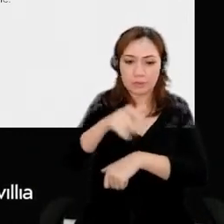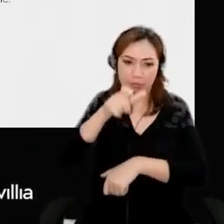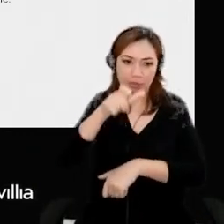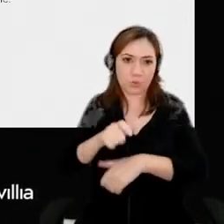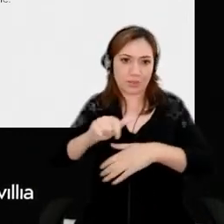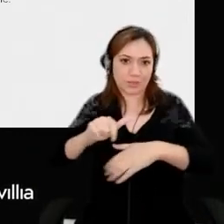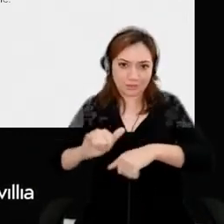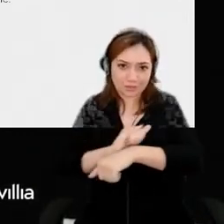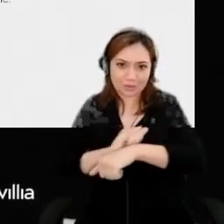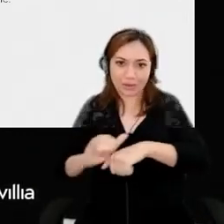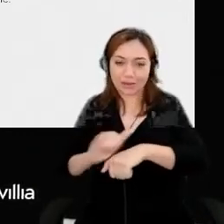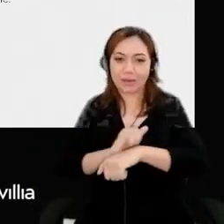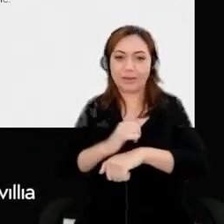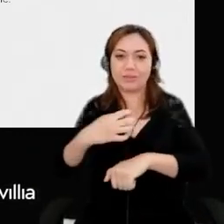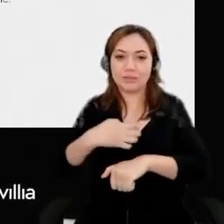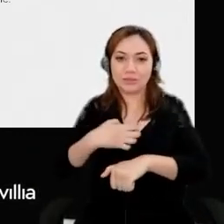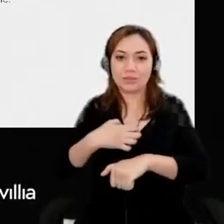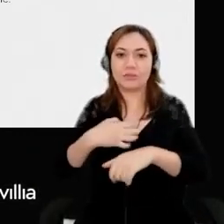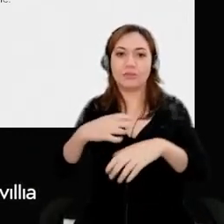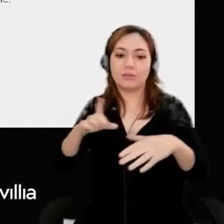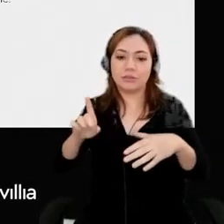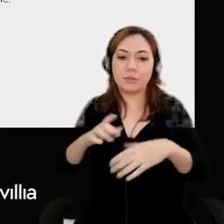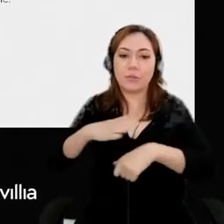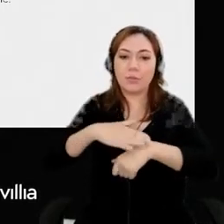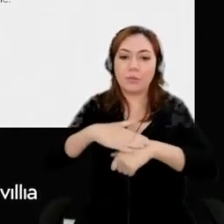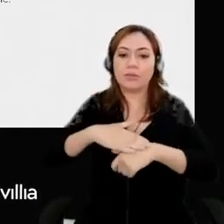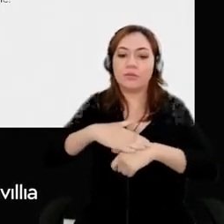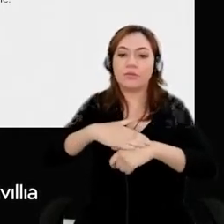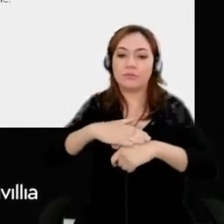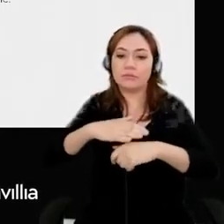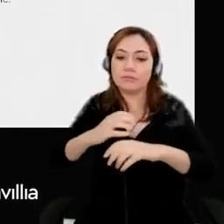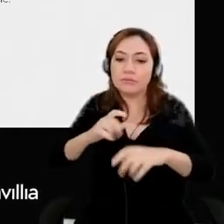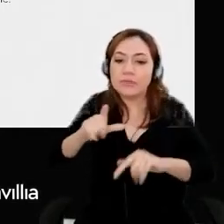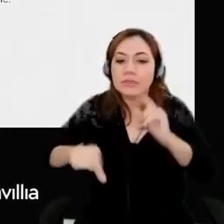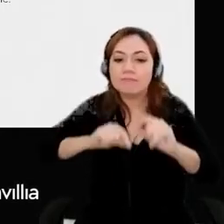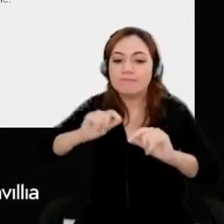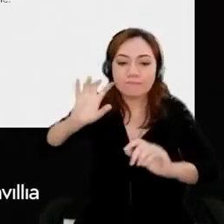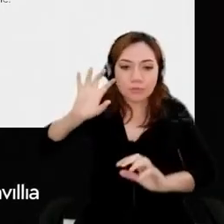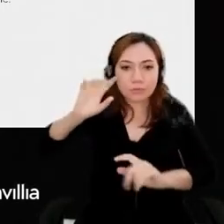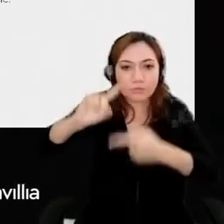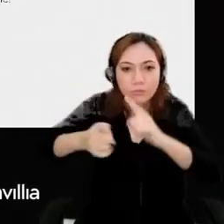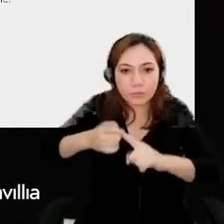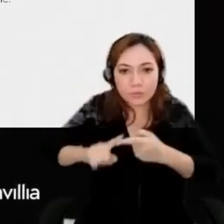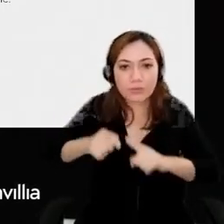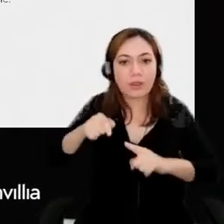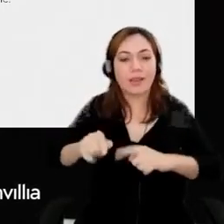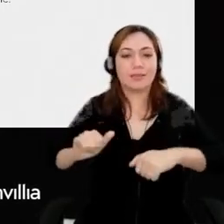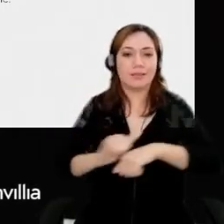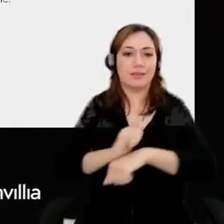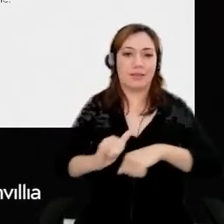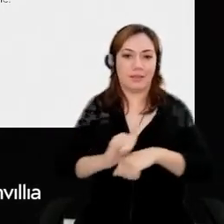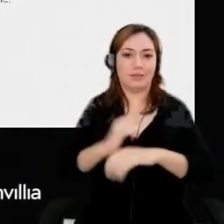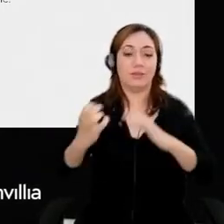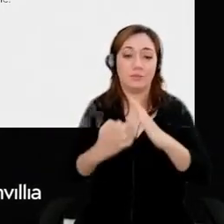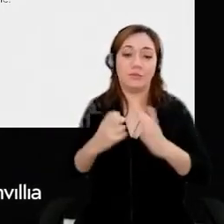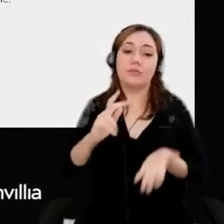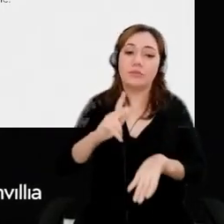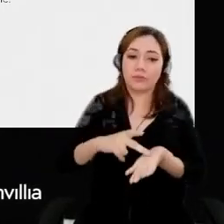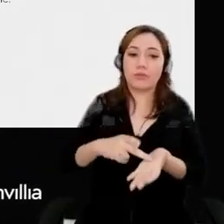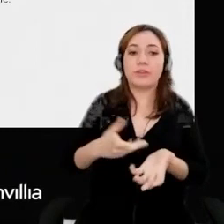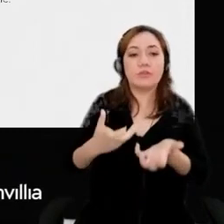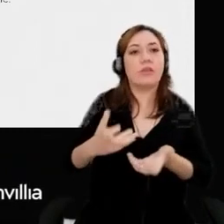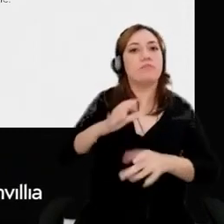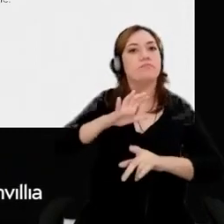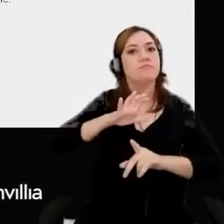the company strategy definition and really trying to really influence the decisions. It's not